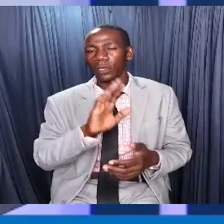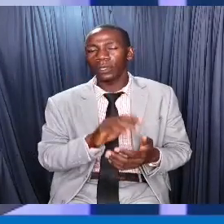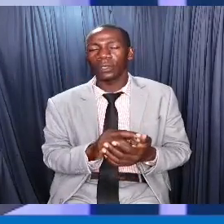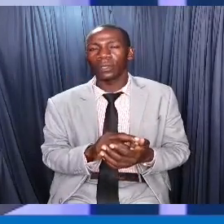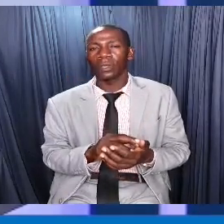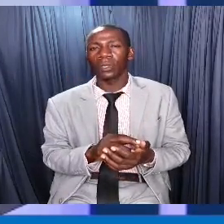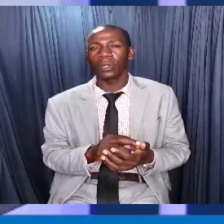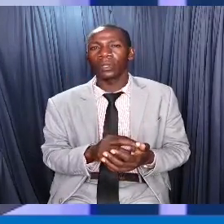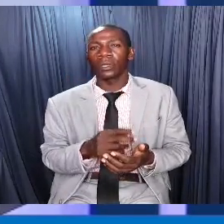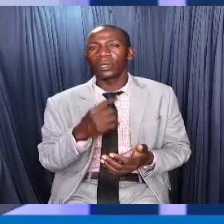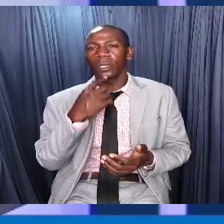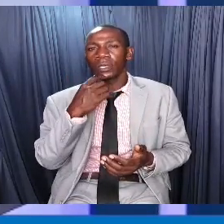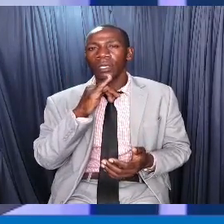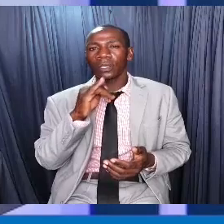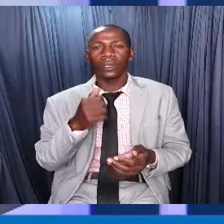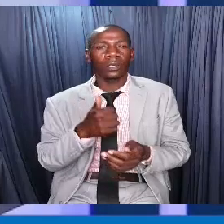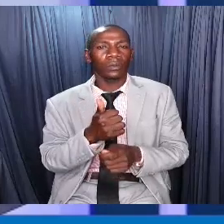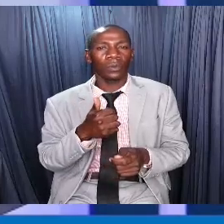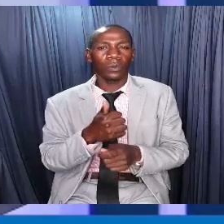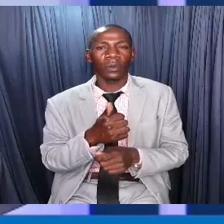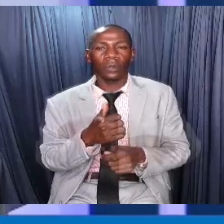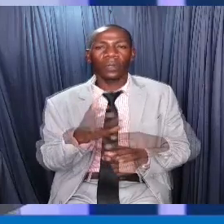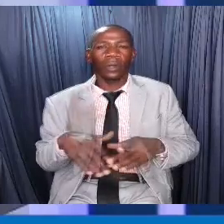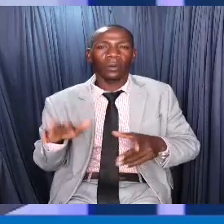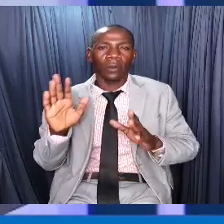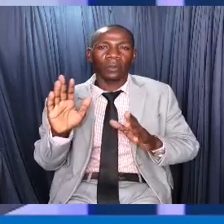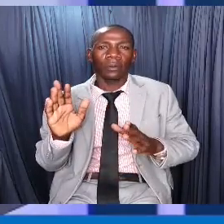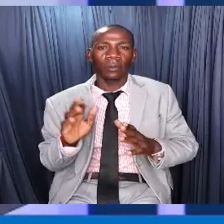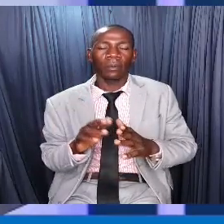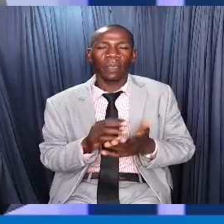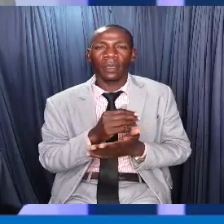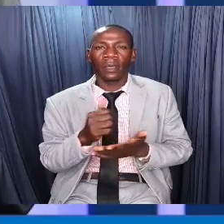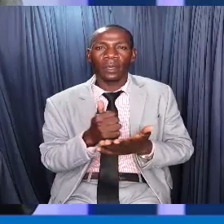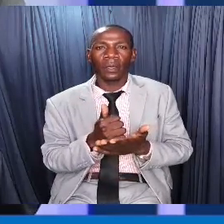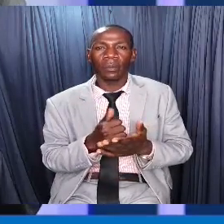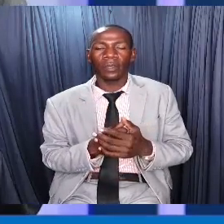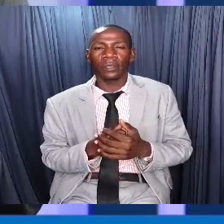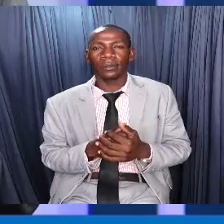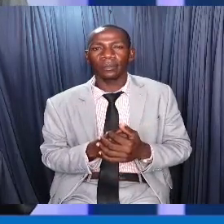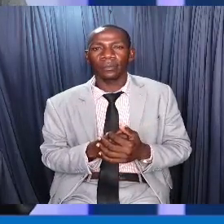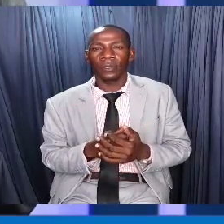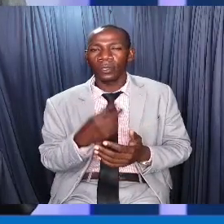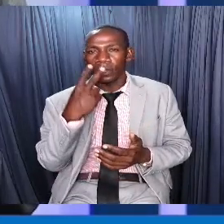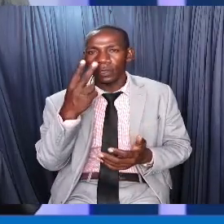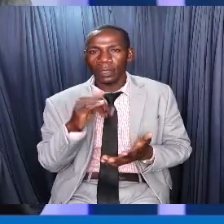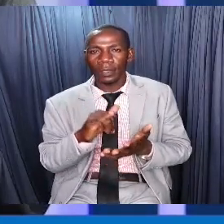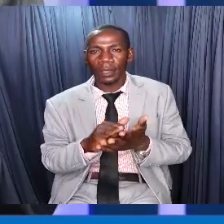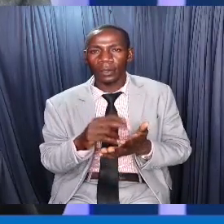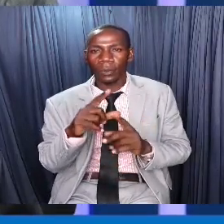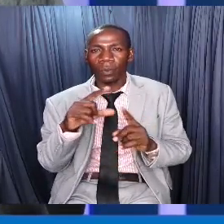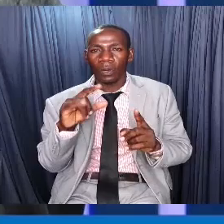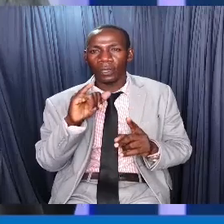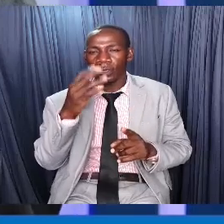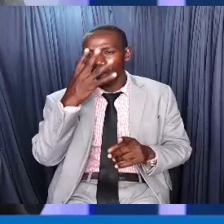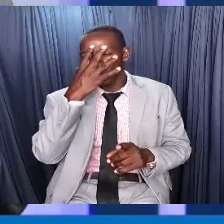God. Walikuwa wanasema ni matukano hili. And he used to speak ill upon them. Bwana Yesu asifiwe sana. Amen. Unaona hilo neno ni aibu? You see